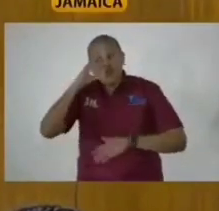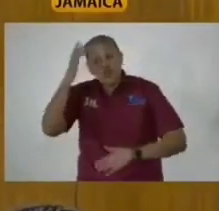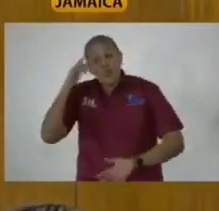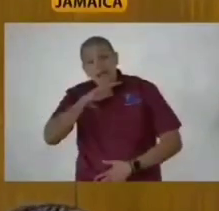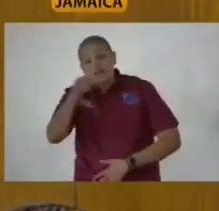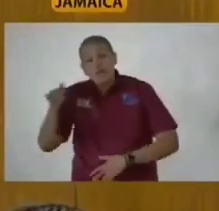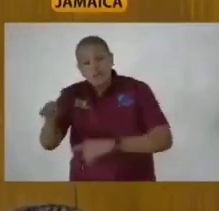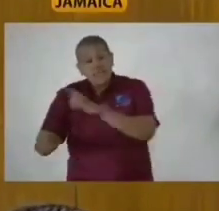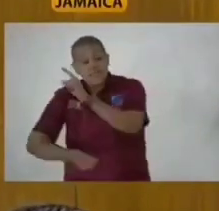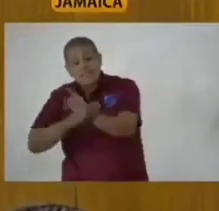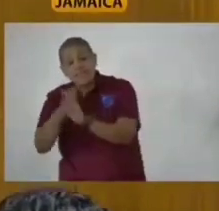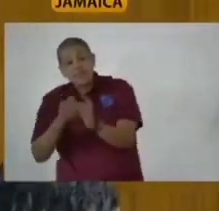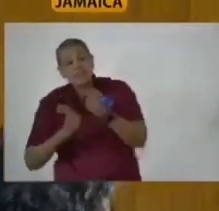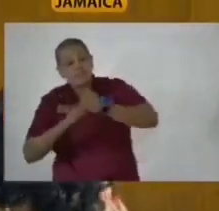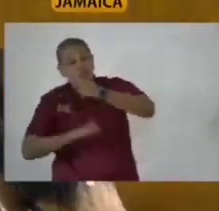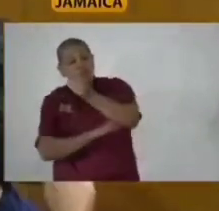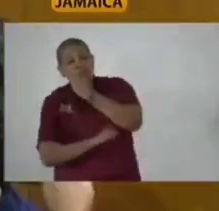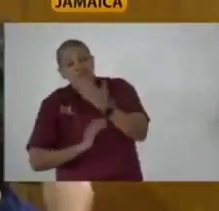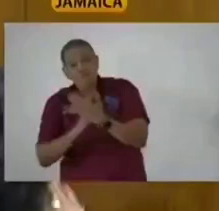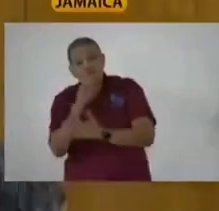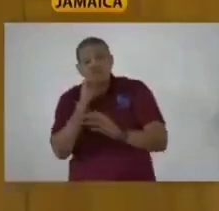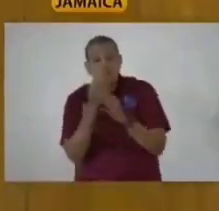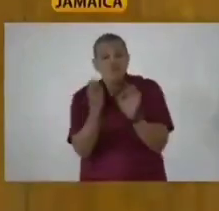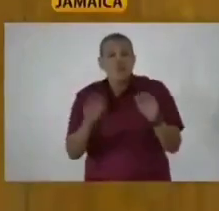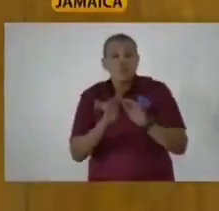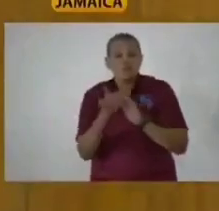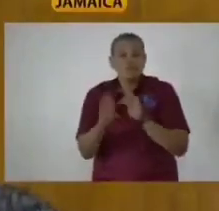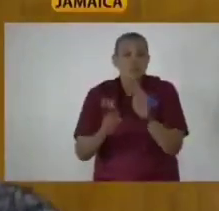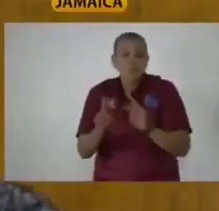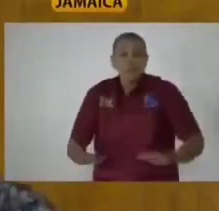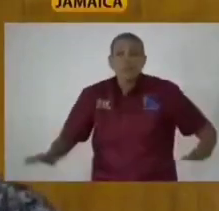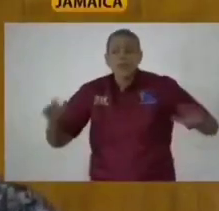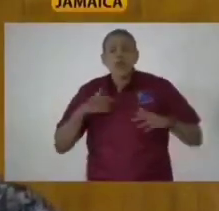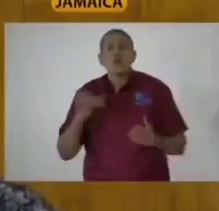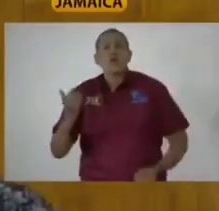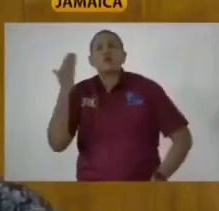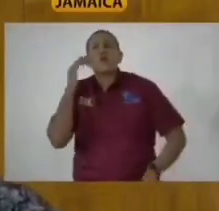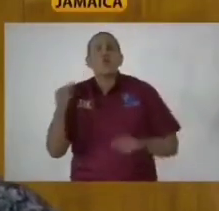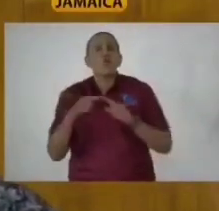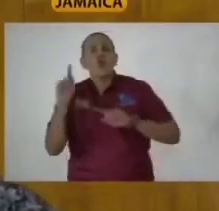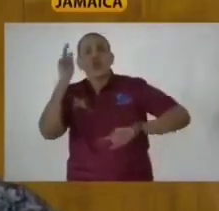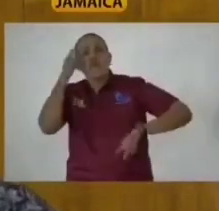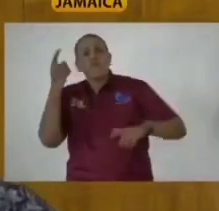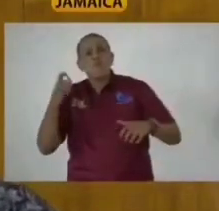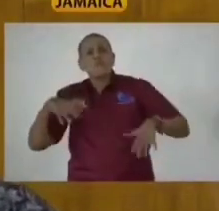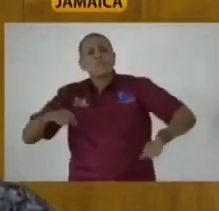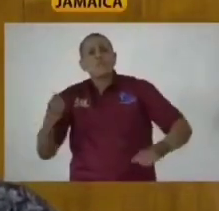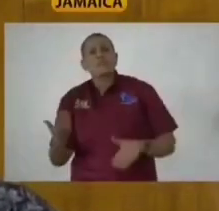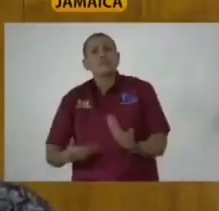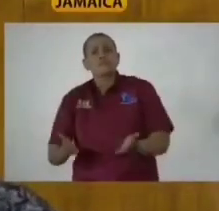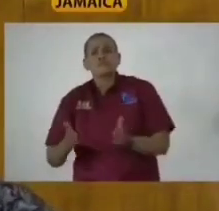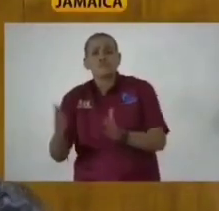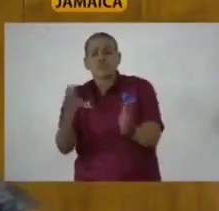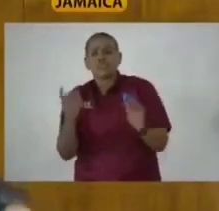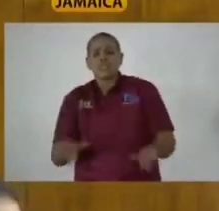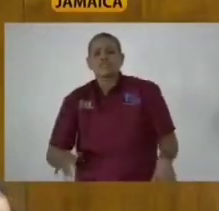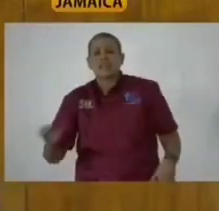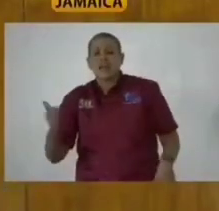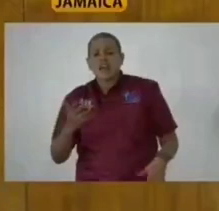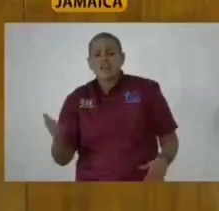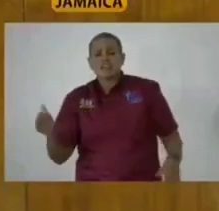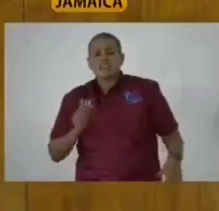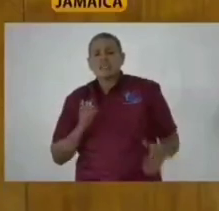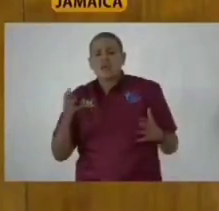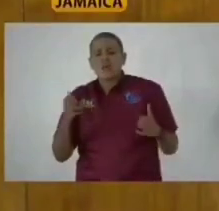the fundamental rights and freedoms of the Jamaican people. And I'd like to know where the government wants to take that. And the other thing is that I